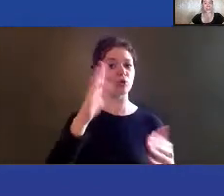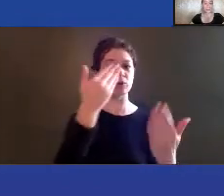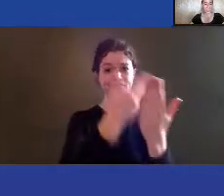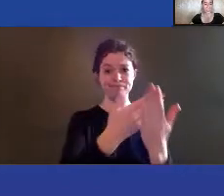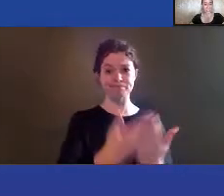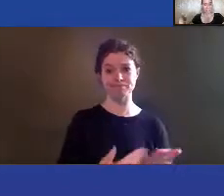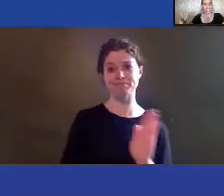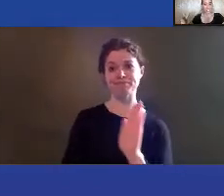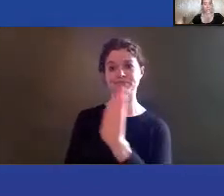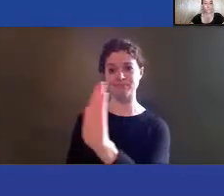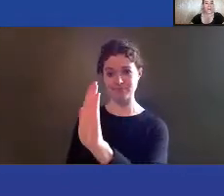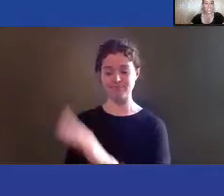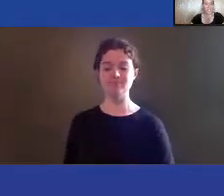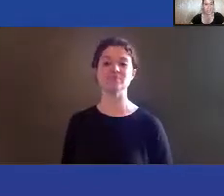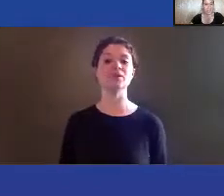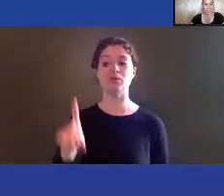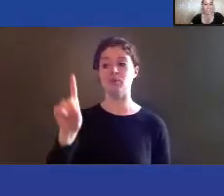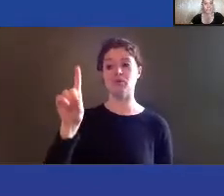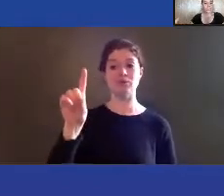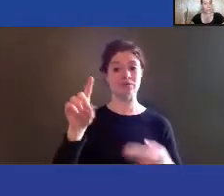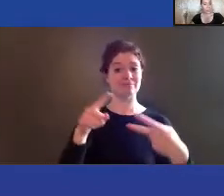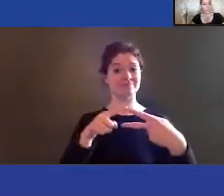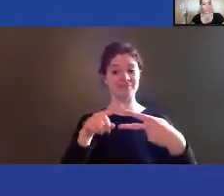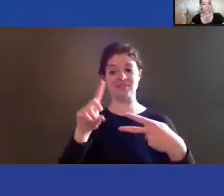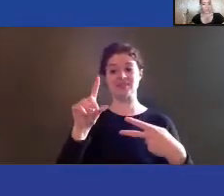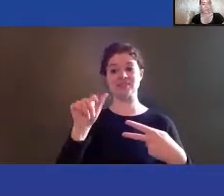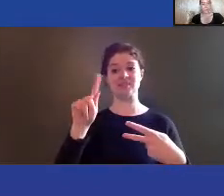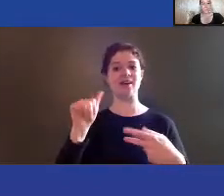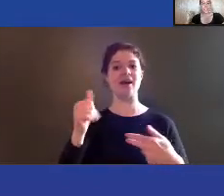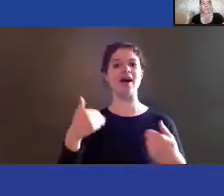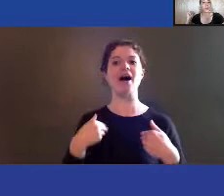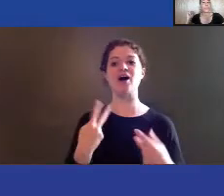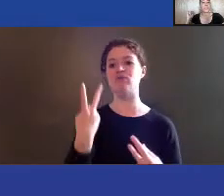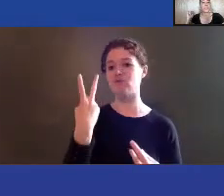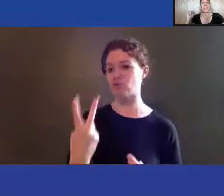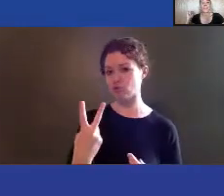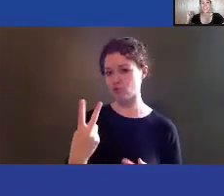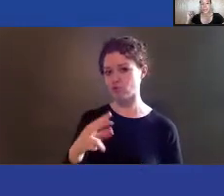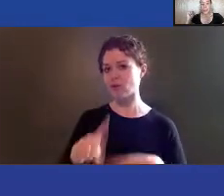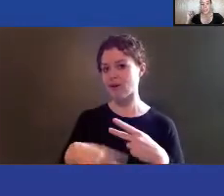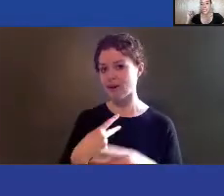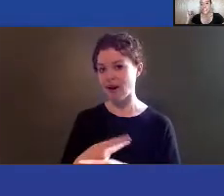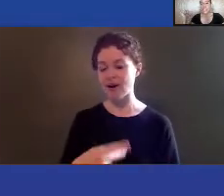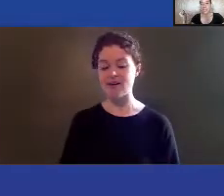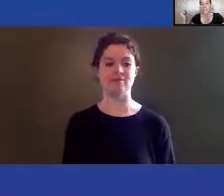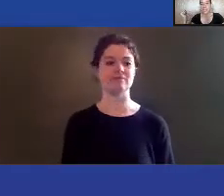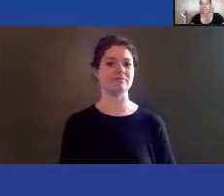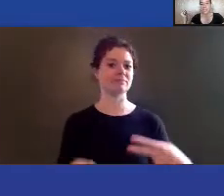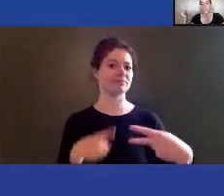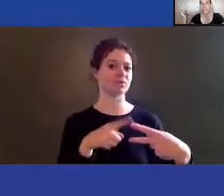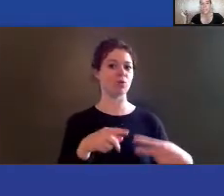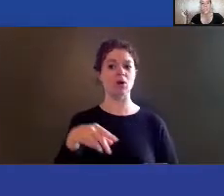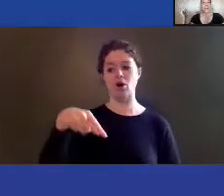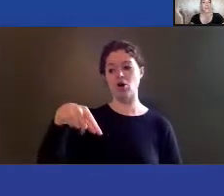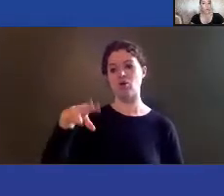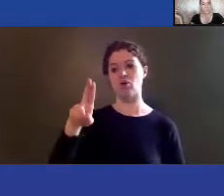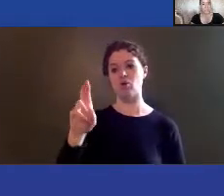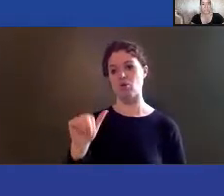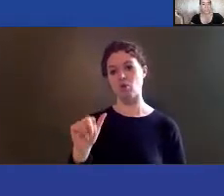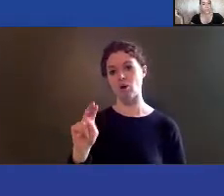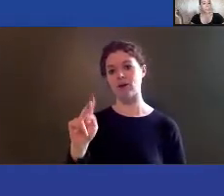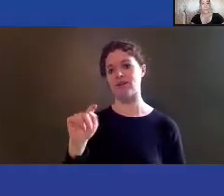So with data, there's essentially two kinds of data: quantitative, that's represented by numbers and statistics,